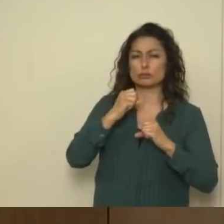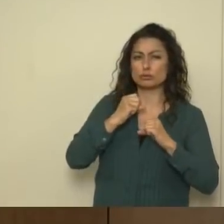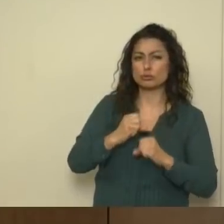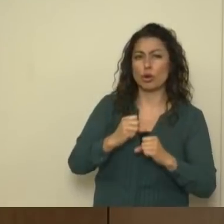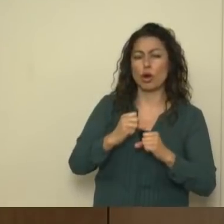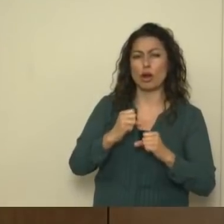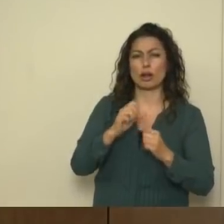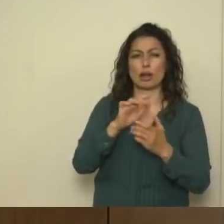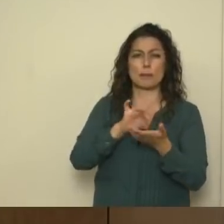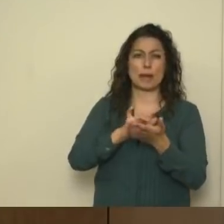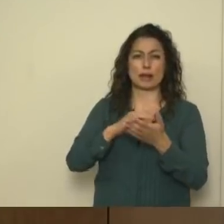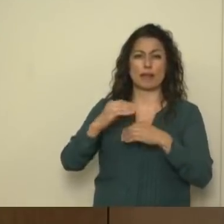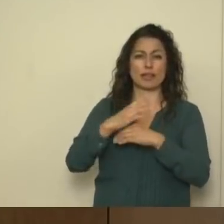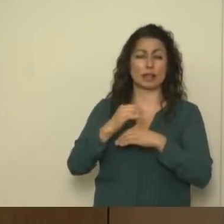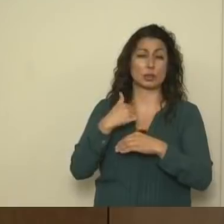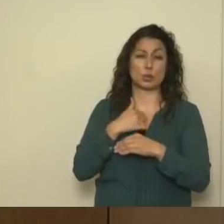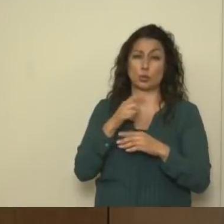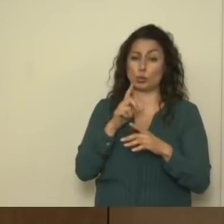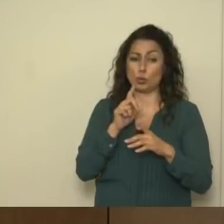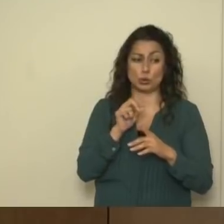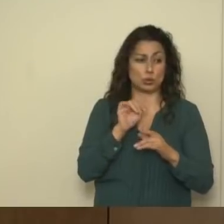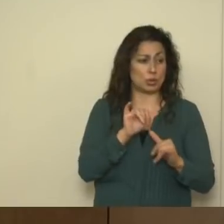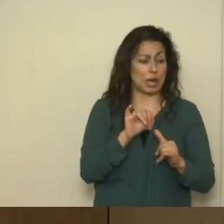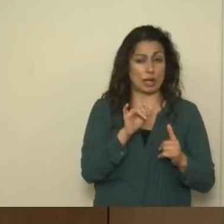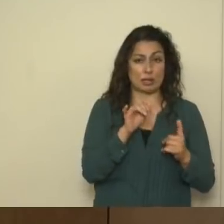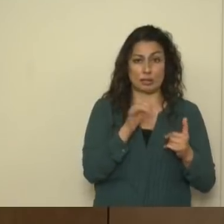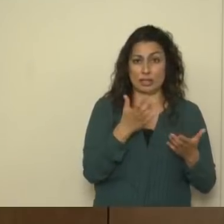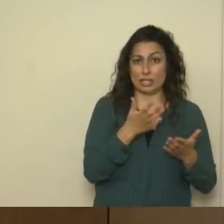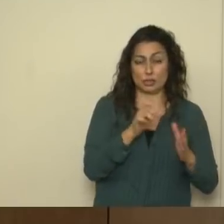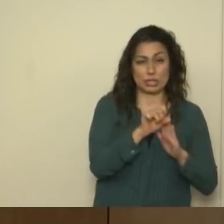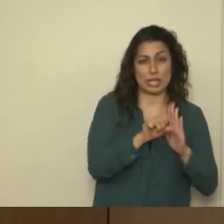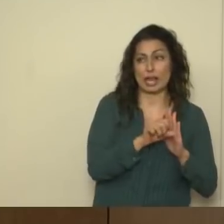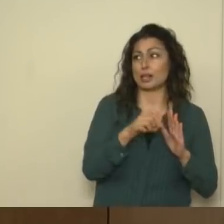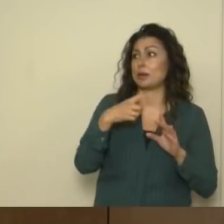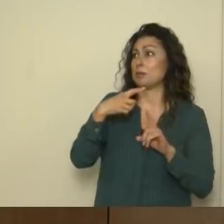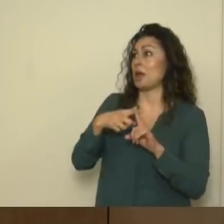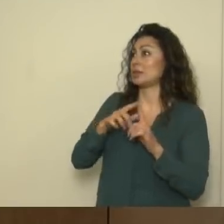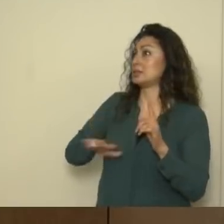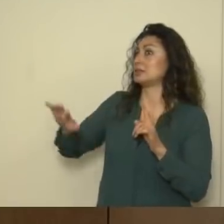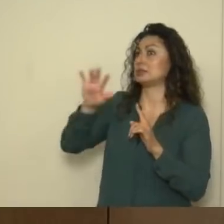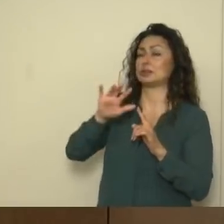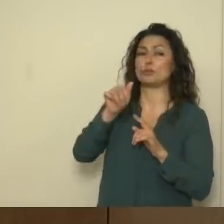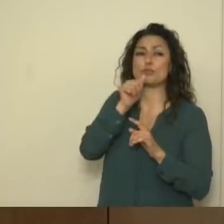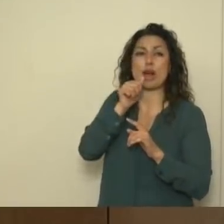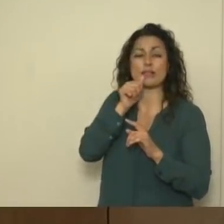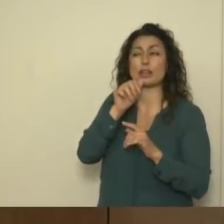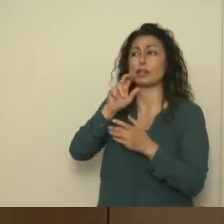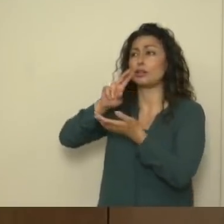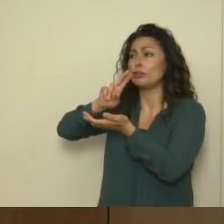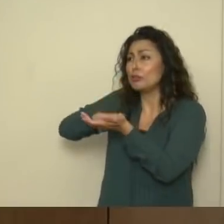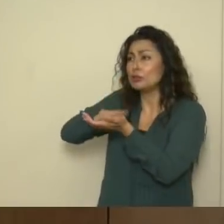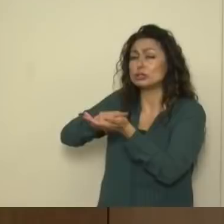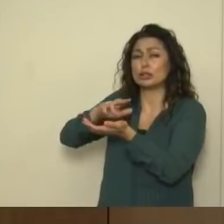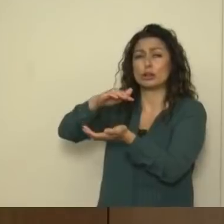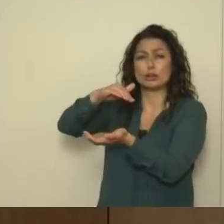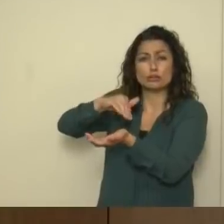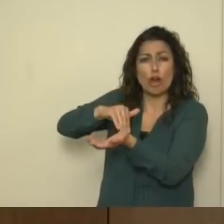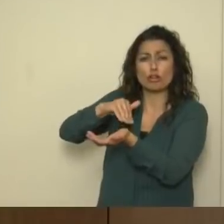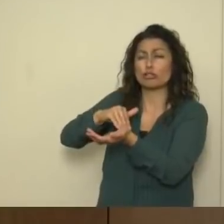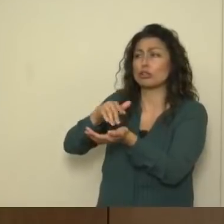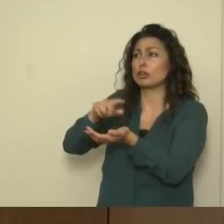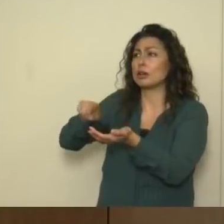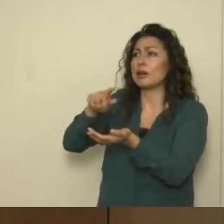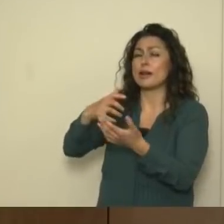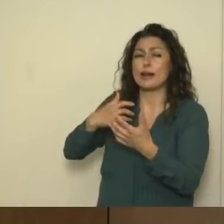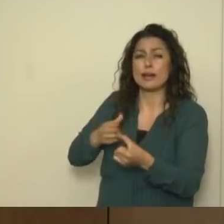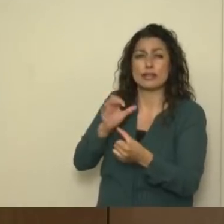symptomatic individuals, and we all do that. The state does that as effectively as our private sector partners. All of our nurses, all of our doctors, all of our